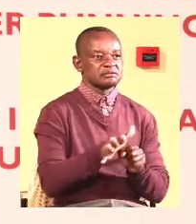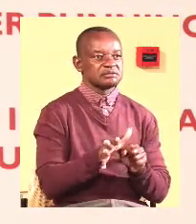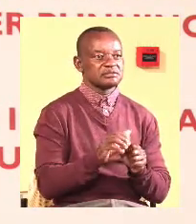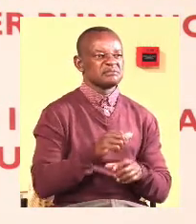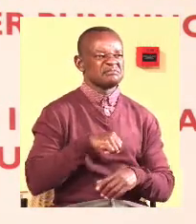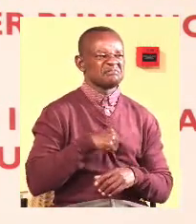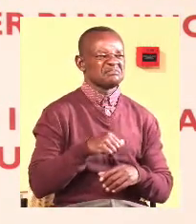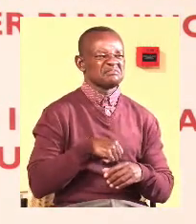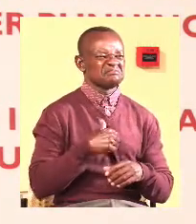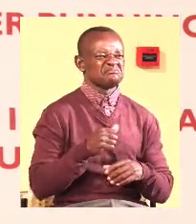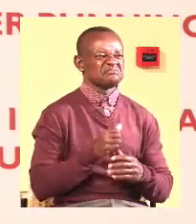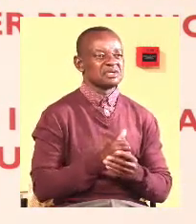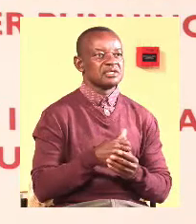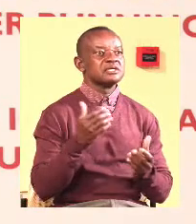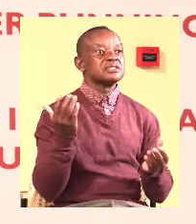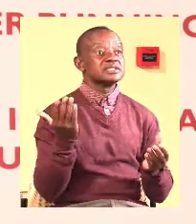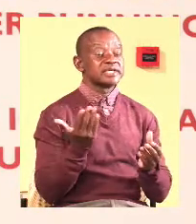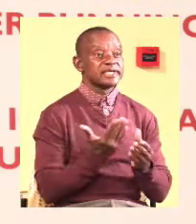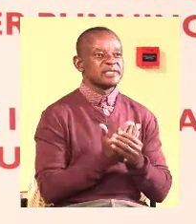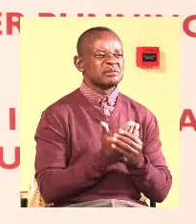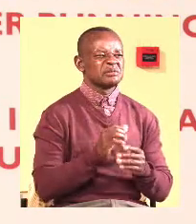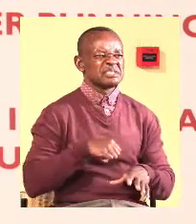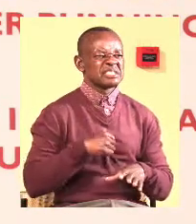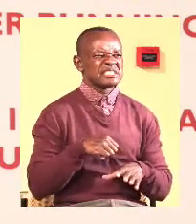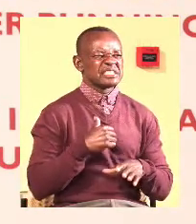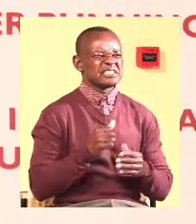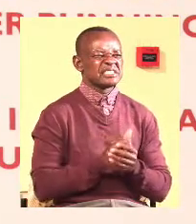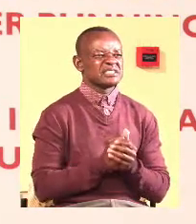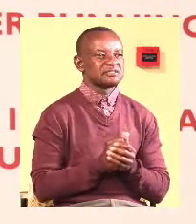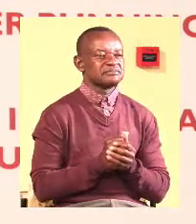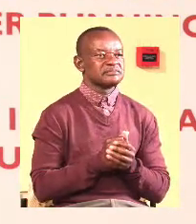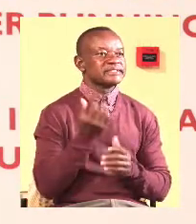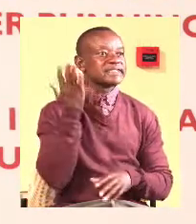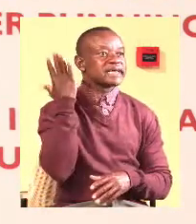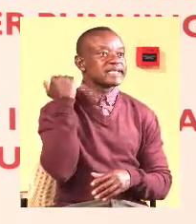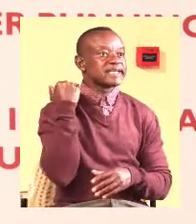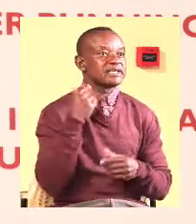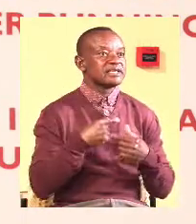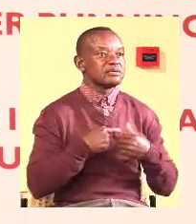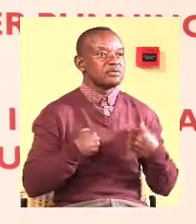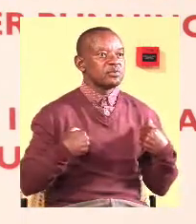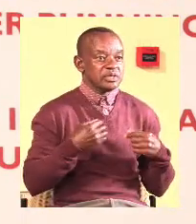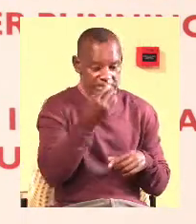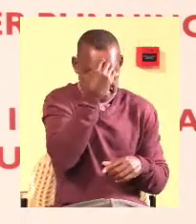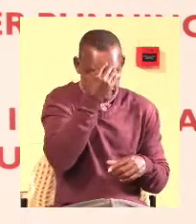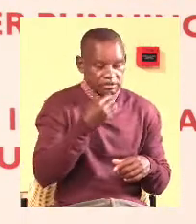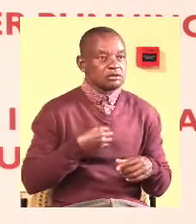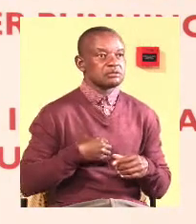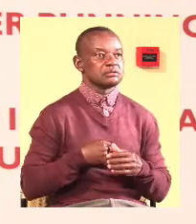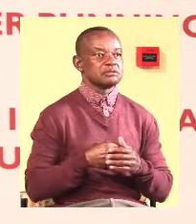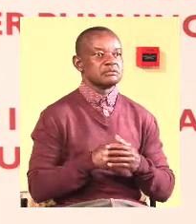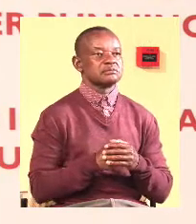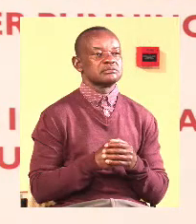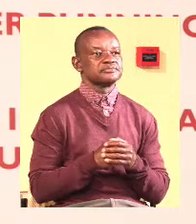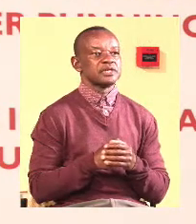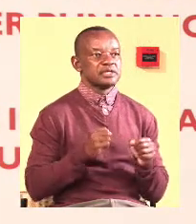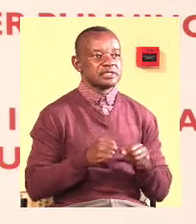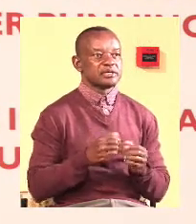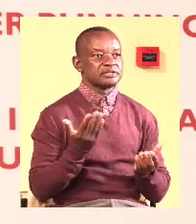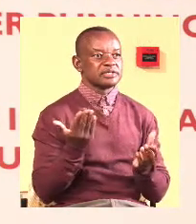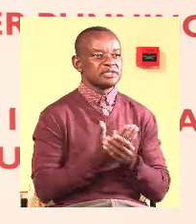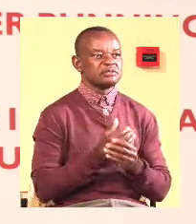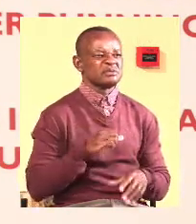We don't know about it. We don't know the facts about it. So it's an enemy that we have now in our communities.